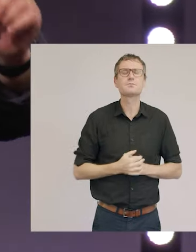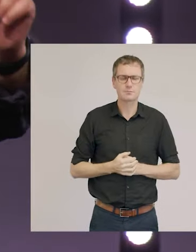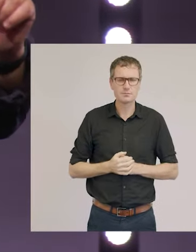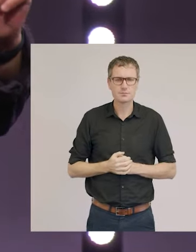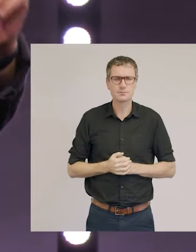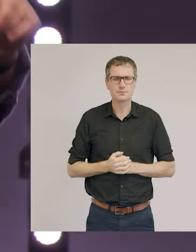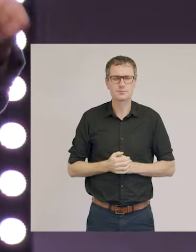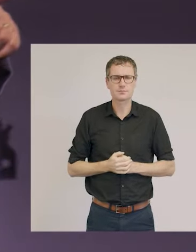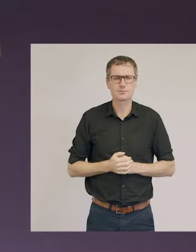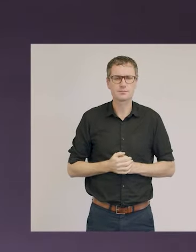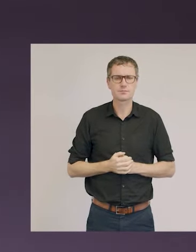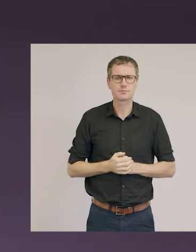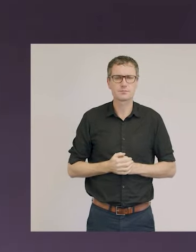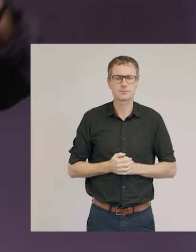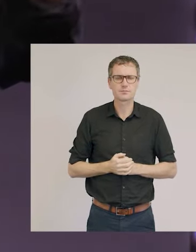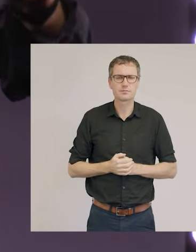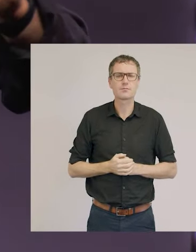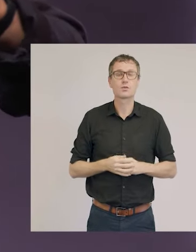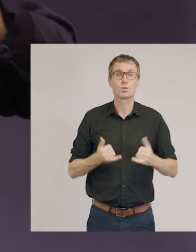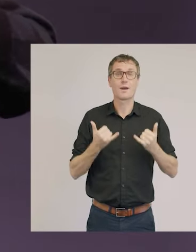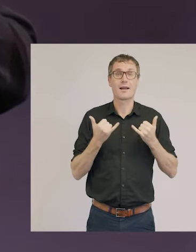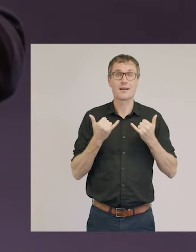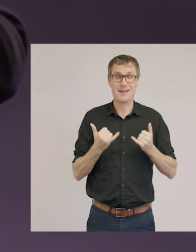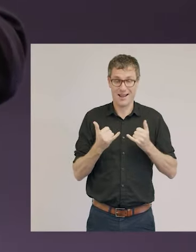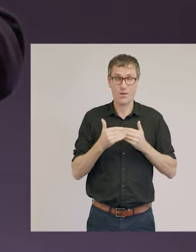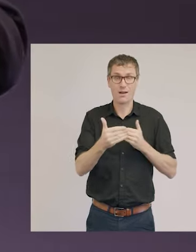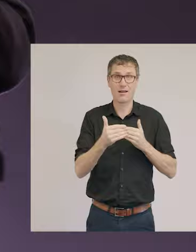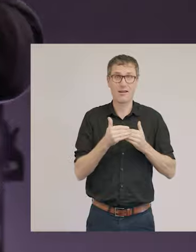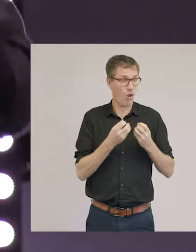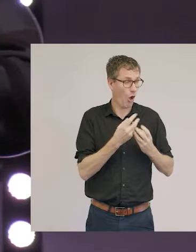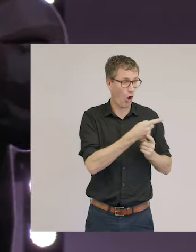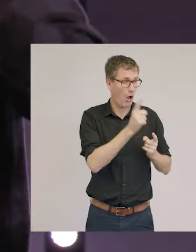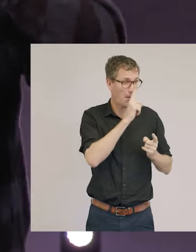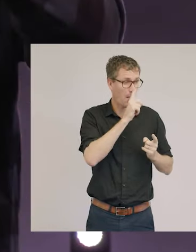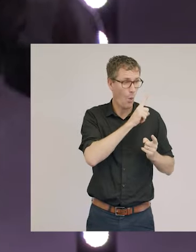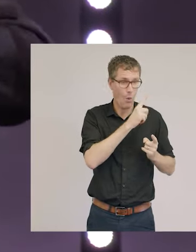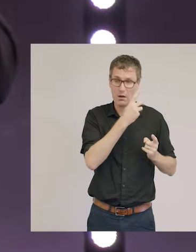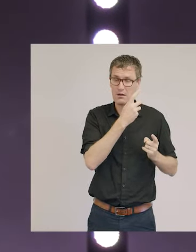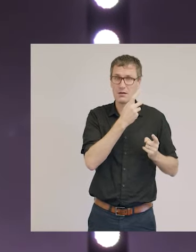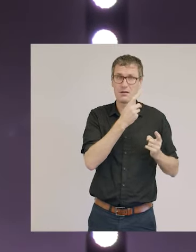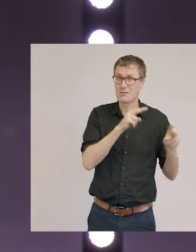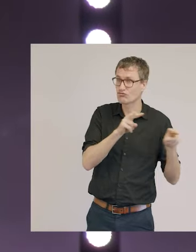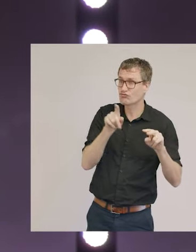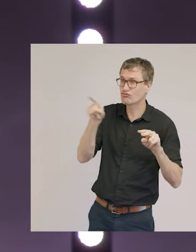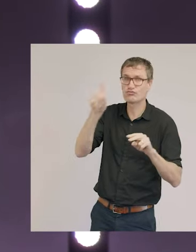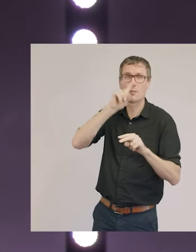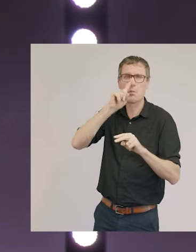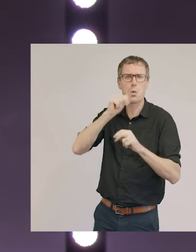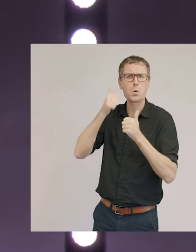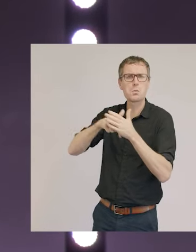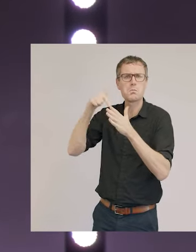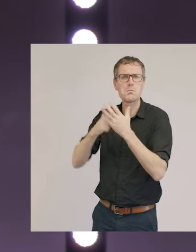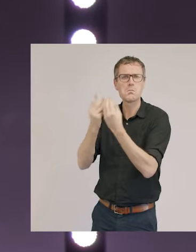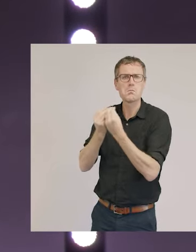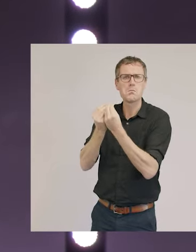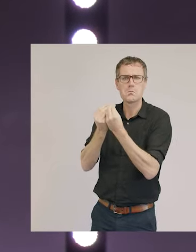He's saying there's a time that's coming, and friends, I want to tell you, we're right in that time now, where people do not listen to sound biblical